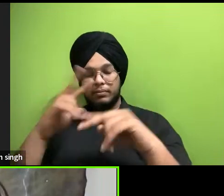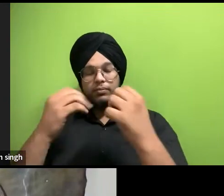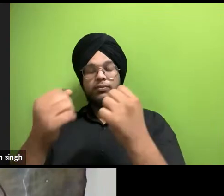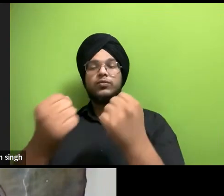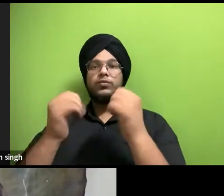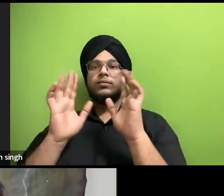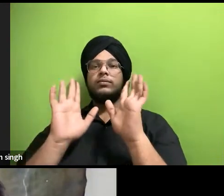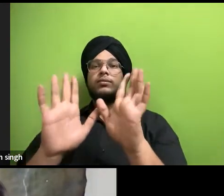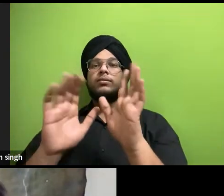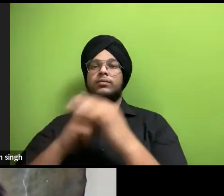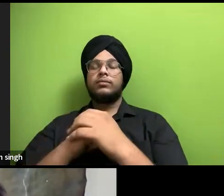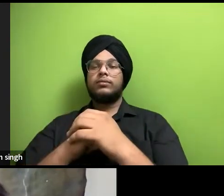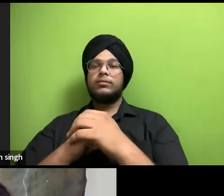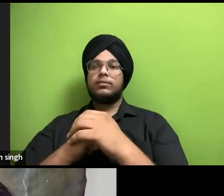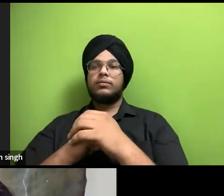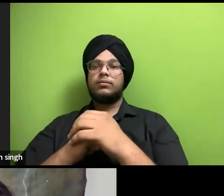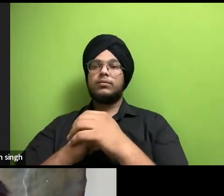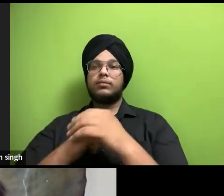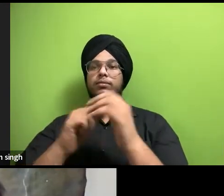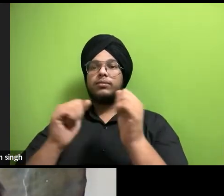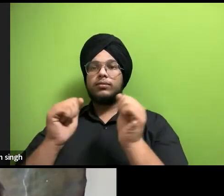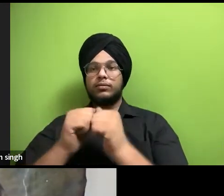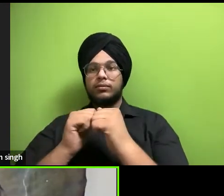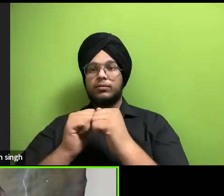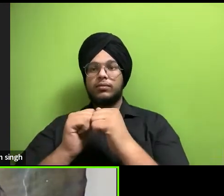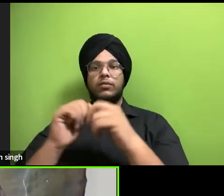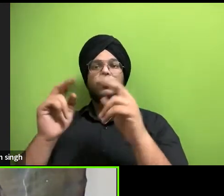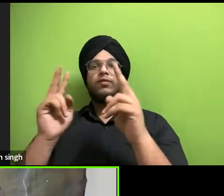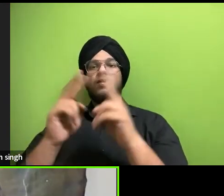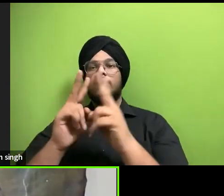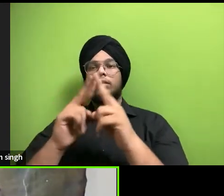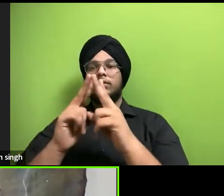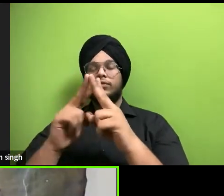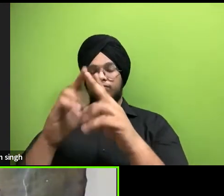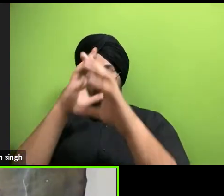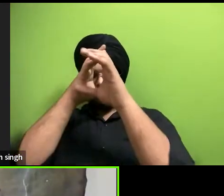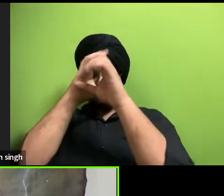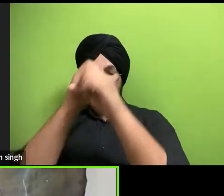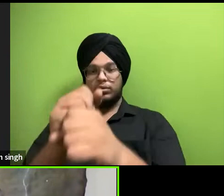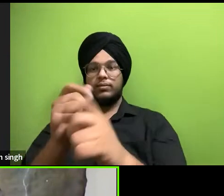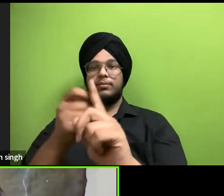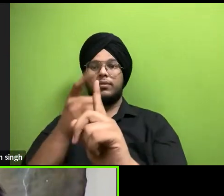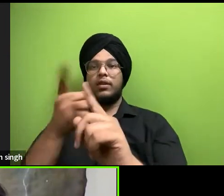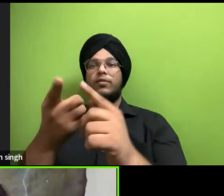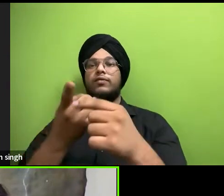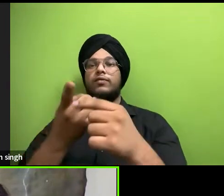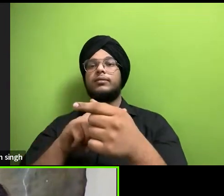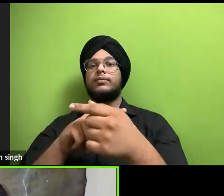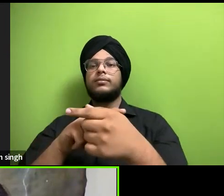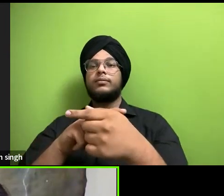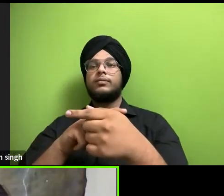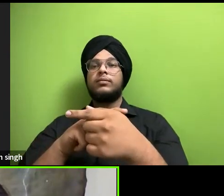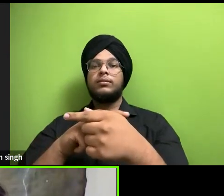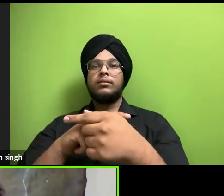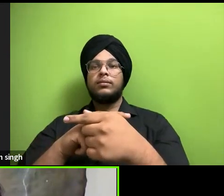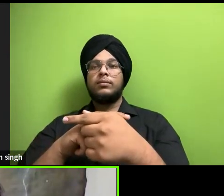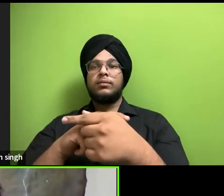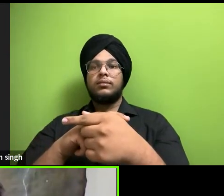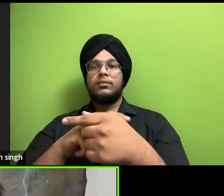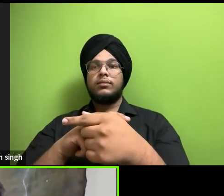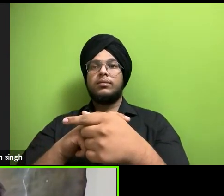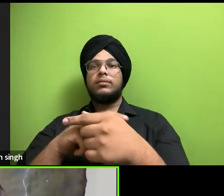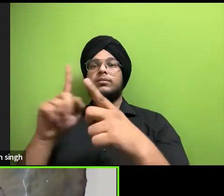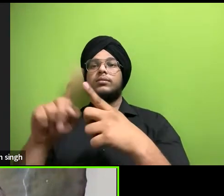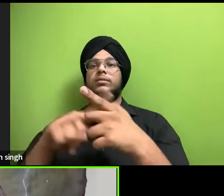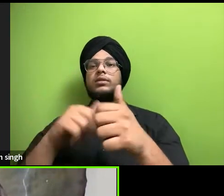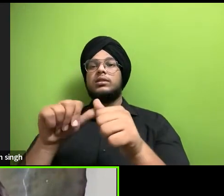its expression. Yes. It's a very focused, pared back, you know, in that